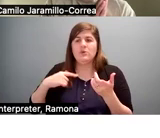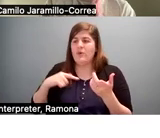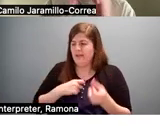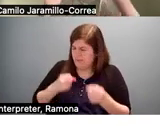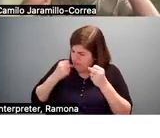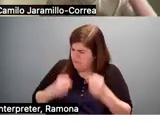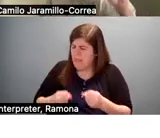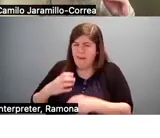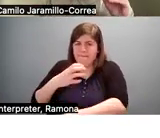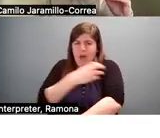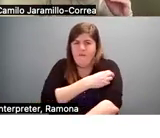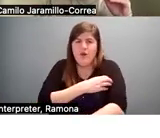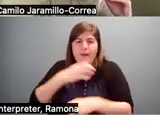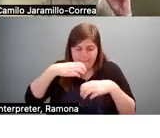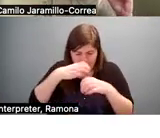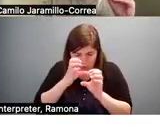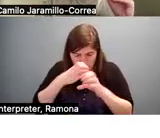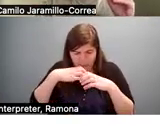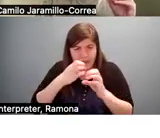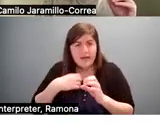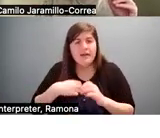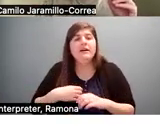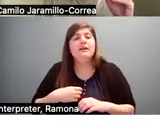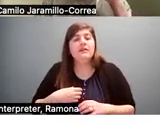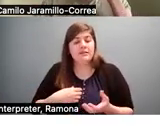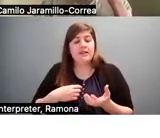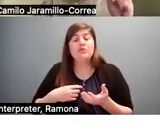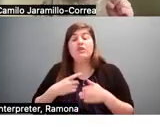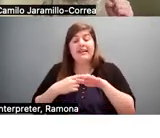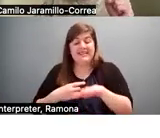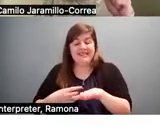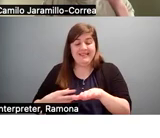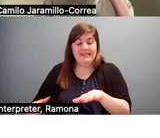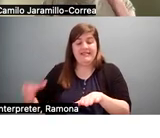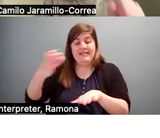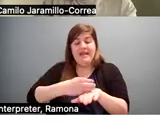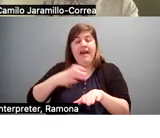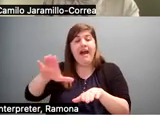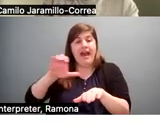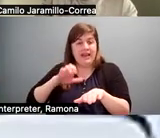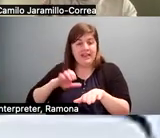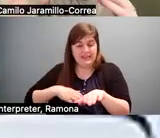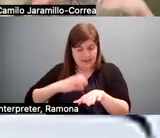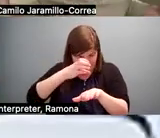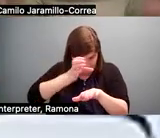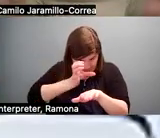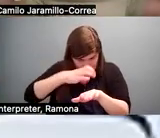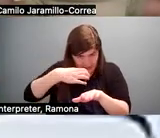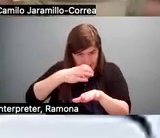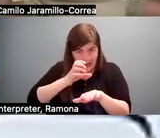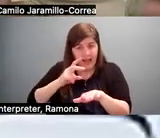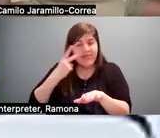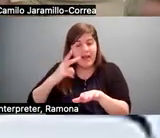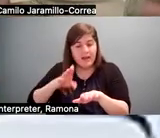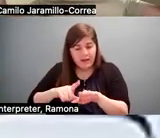microscope, and we're going to put the ice in the microscope. And then imagine you're looking through the microscope at the ice, and then you see like a blown up